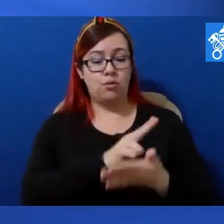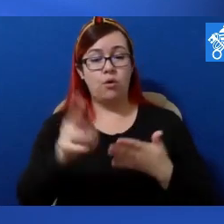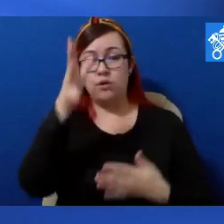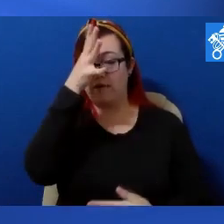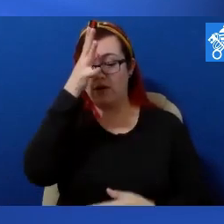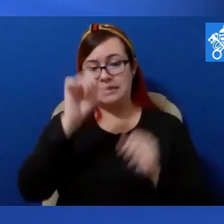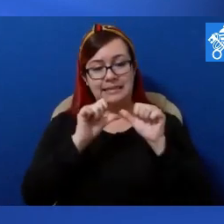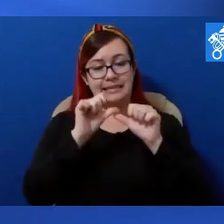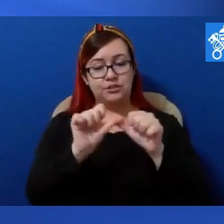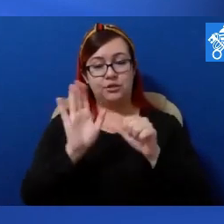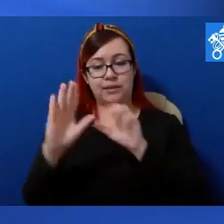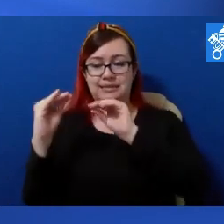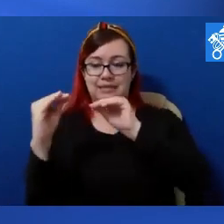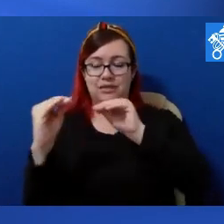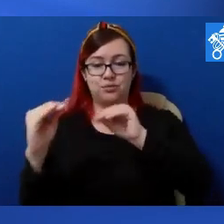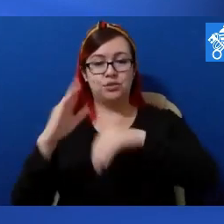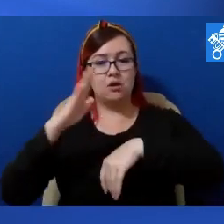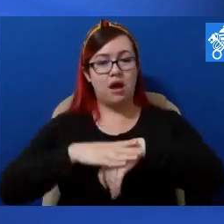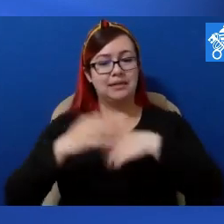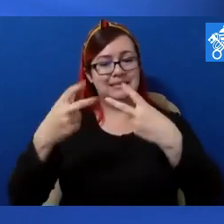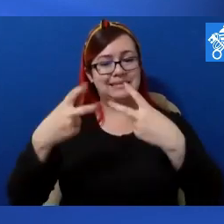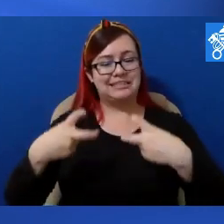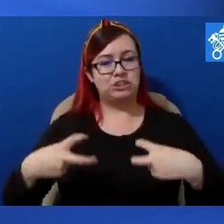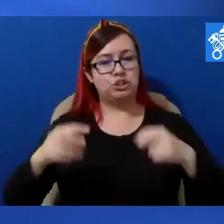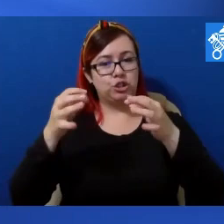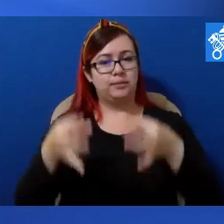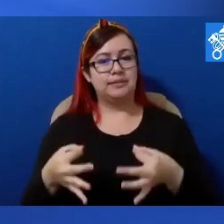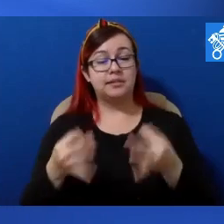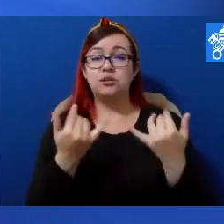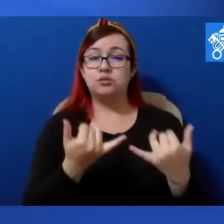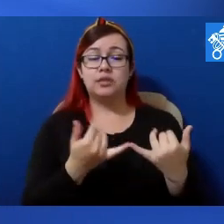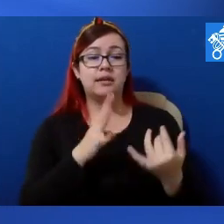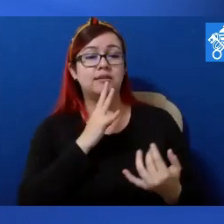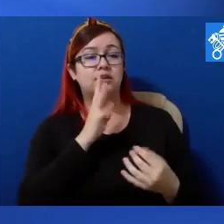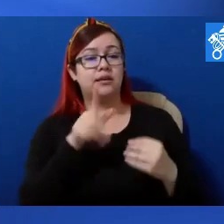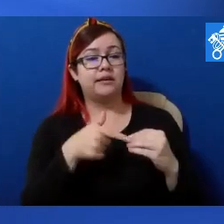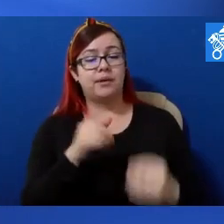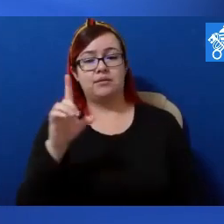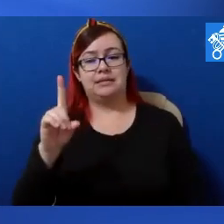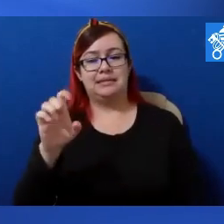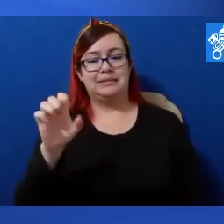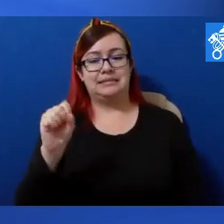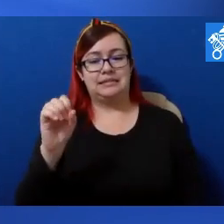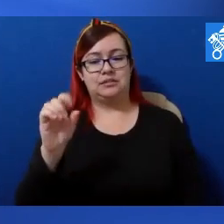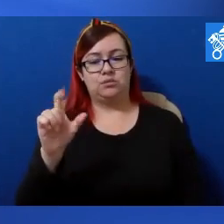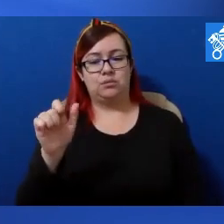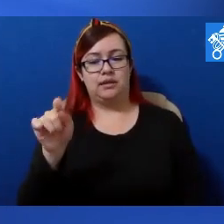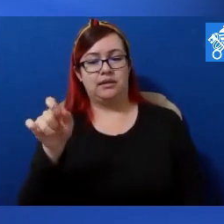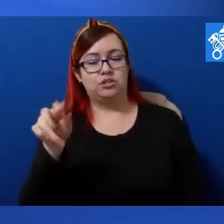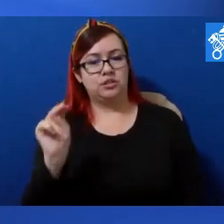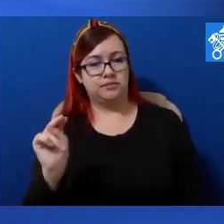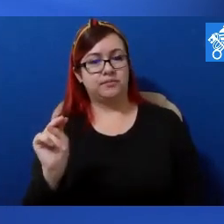So the Holy Father, continuing with his catechesis on discernment, and today